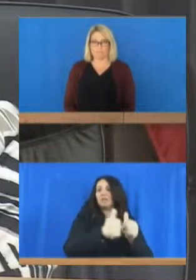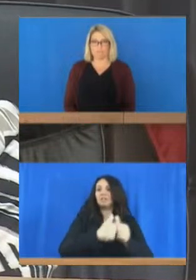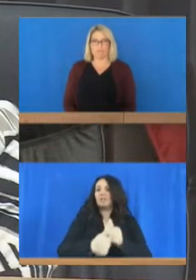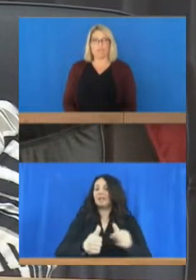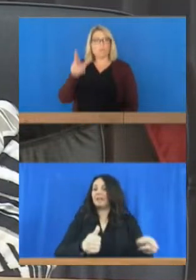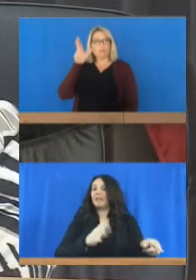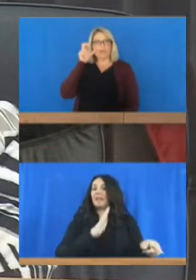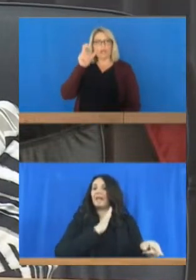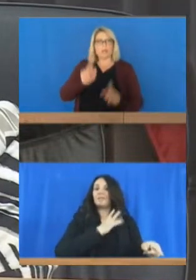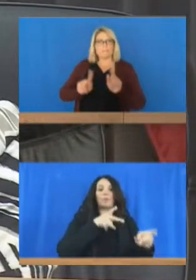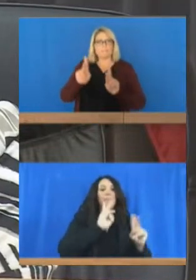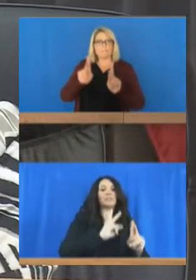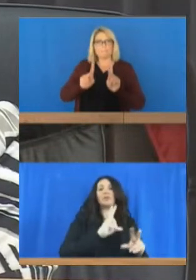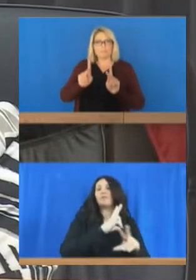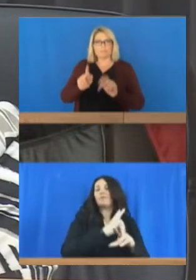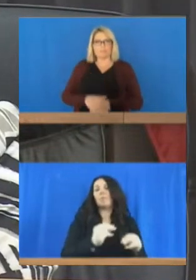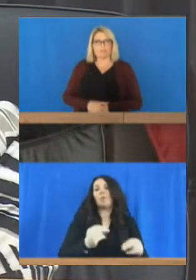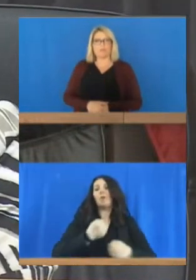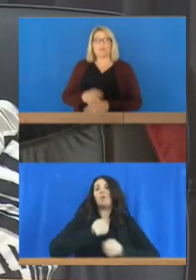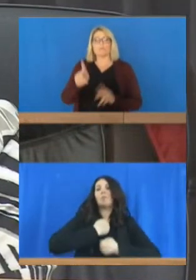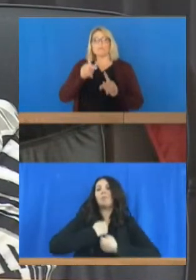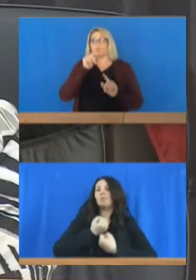Scotia?